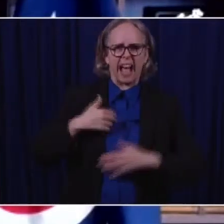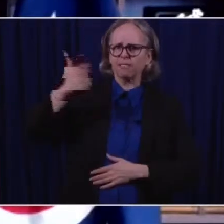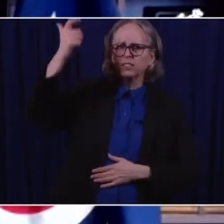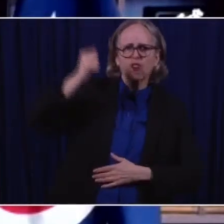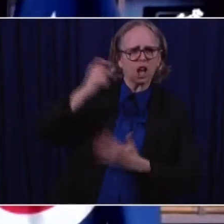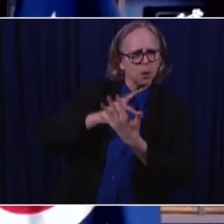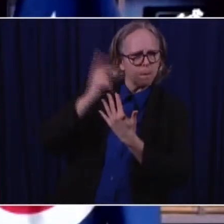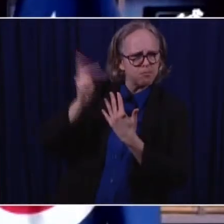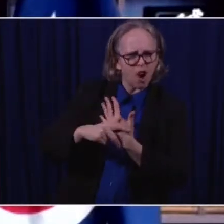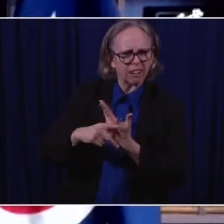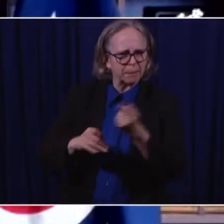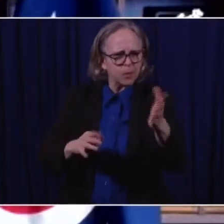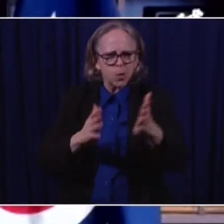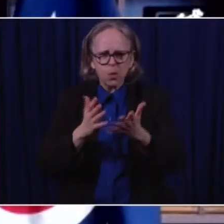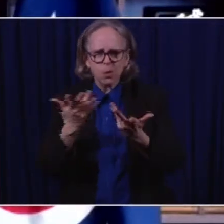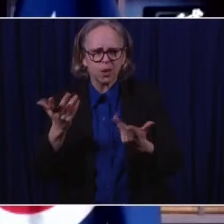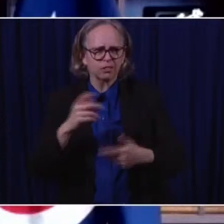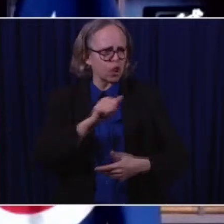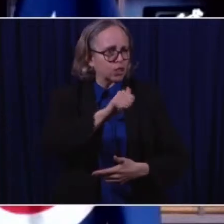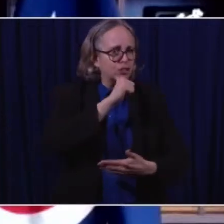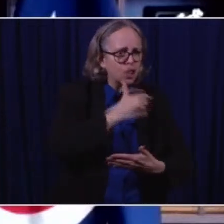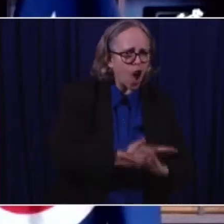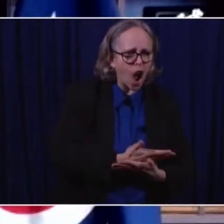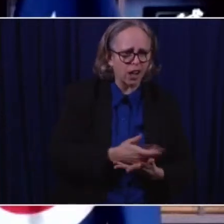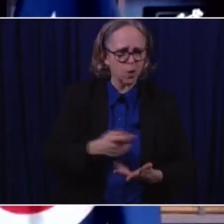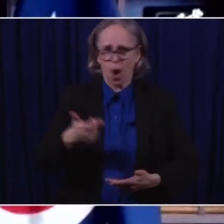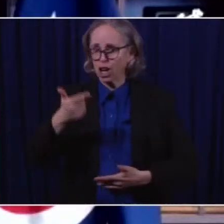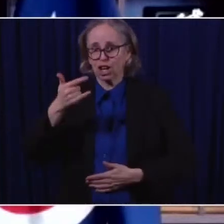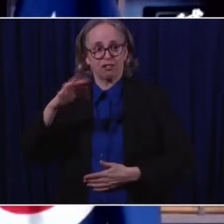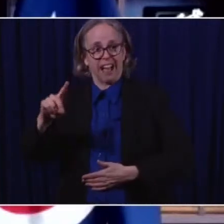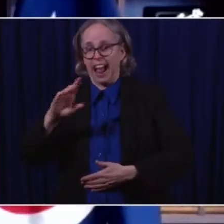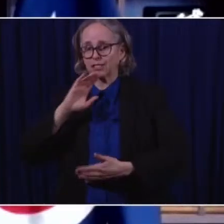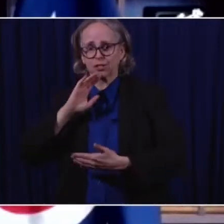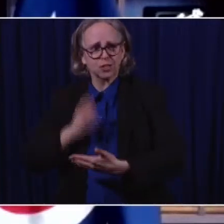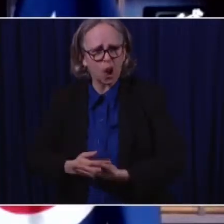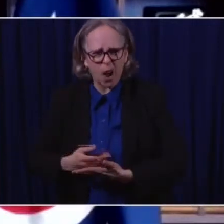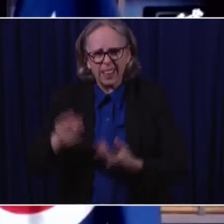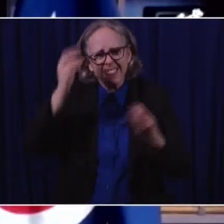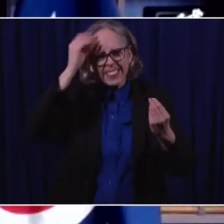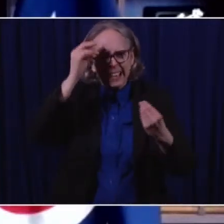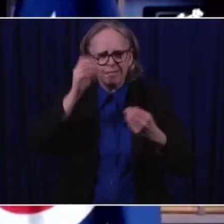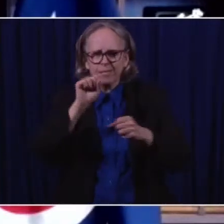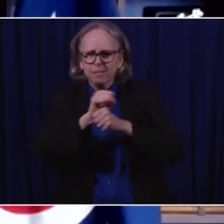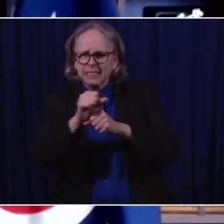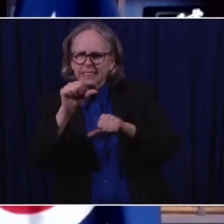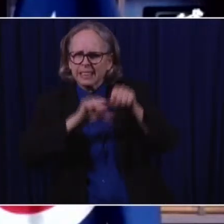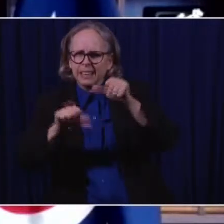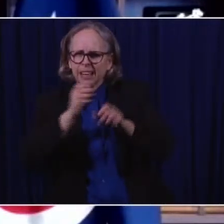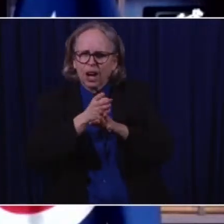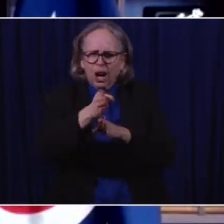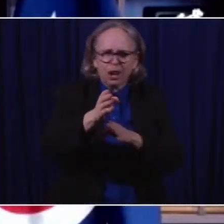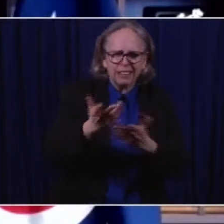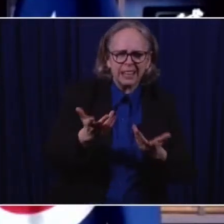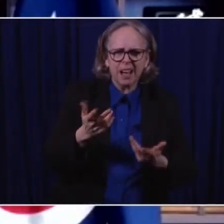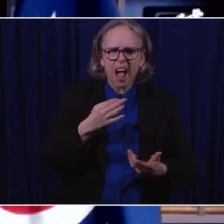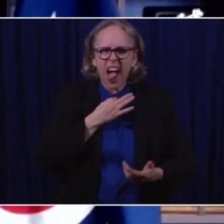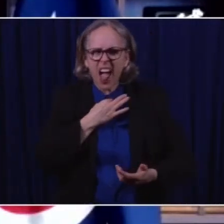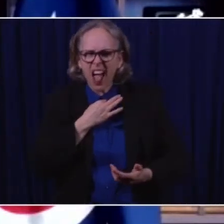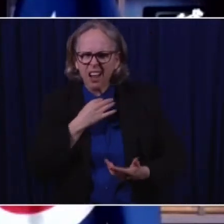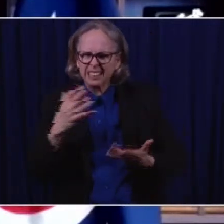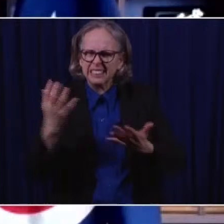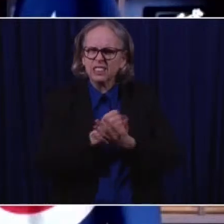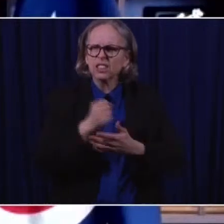maybe thinking about science or has that aptitude, take a look at all of the opportunities we have for science education. We have